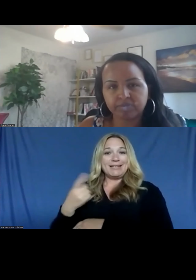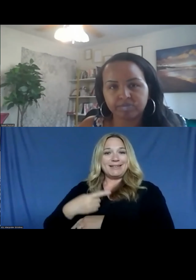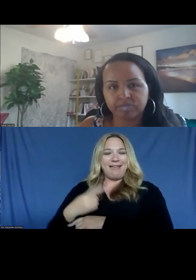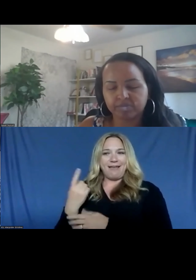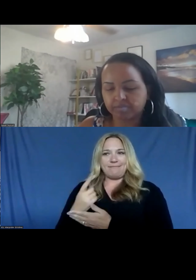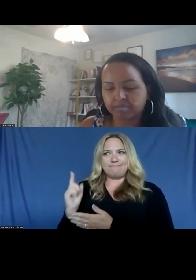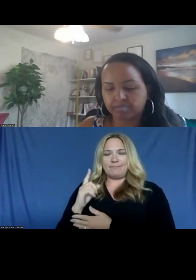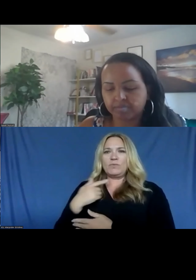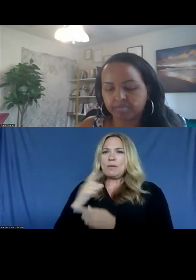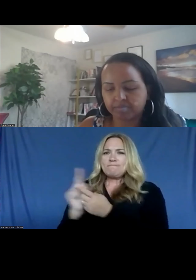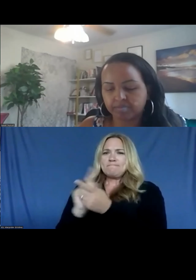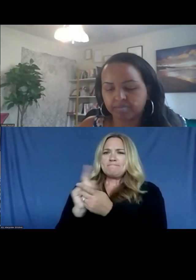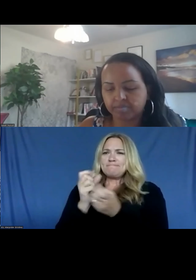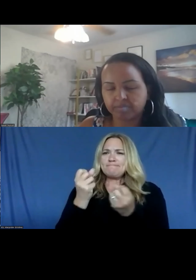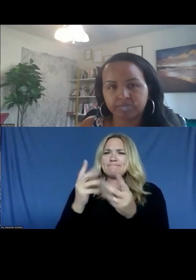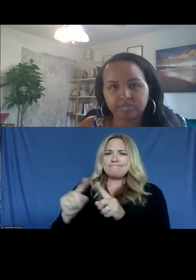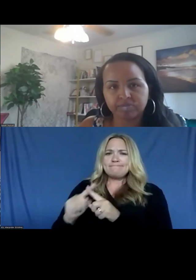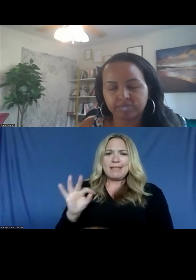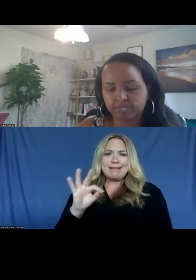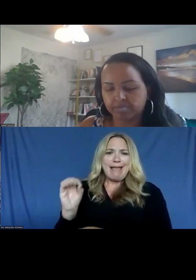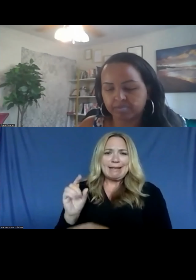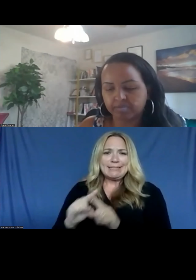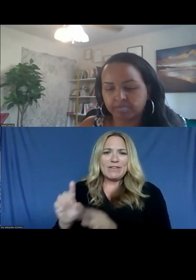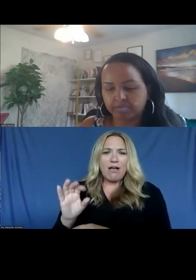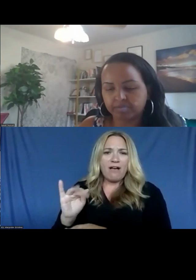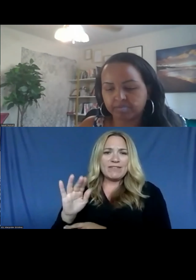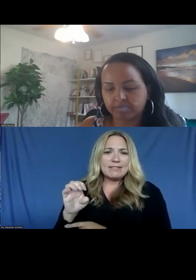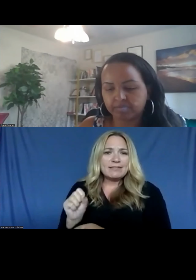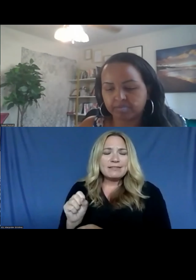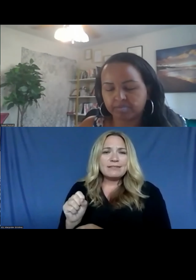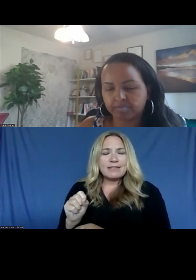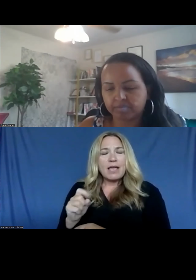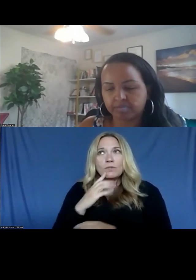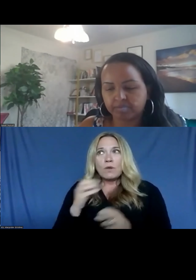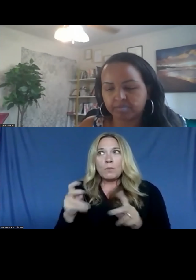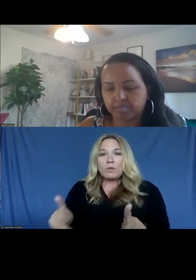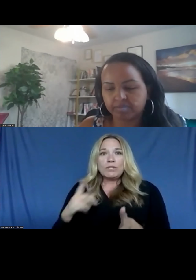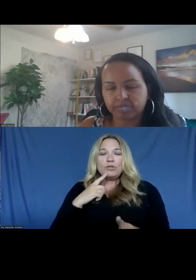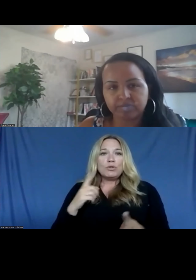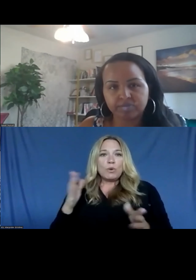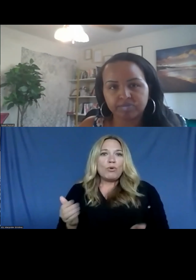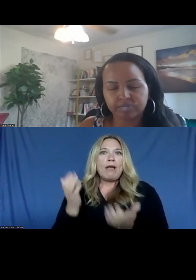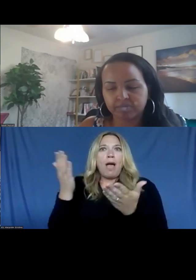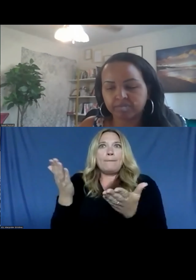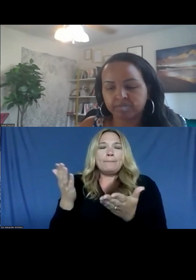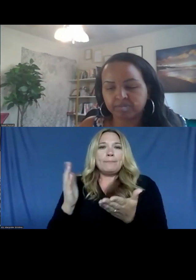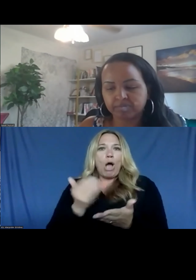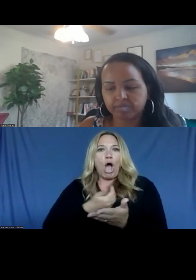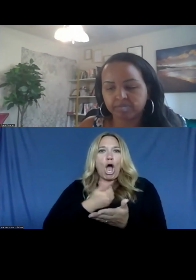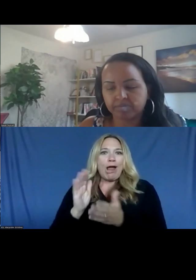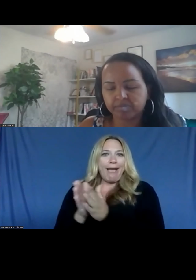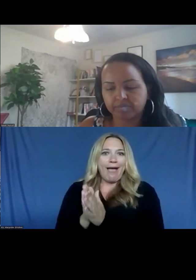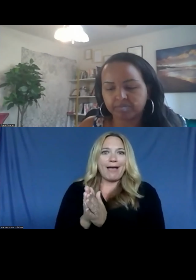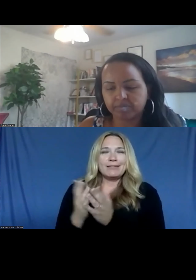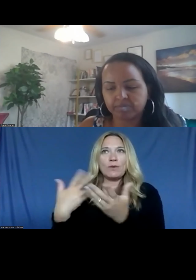offices, and it was a great opportunity for us to elevate our budget asks, which is mostly reflected in this conversation that we're